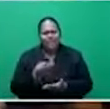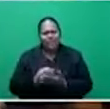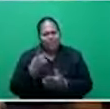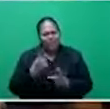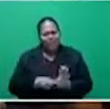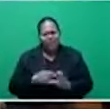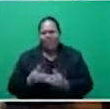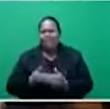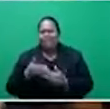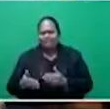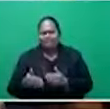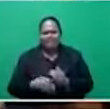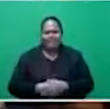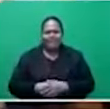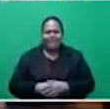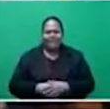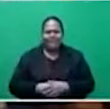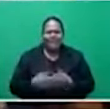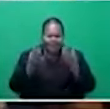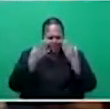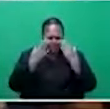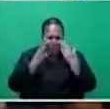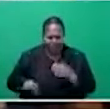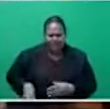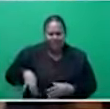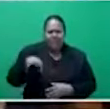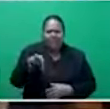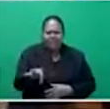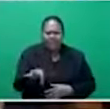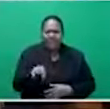out annually $200-300